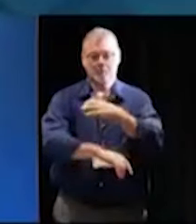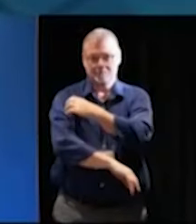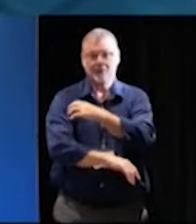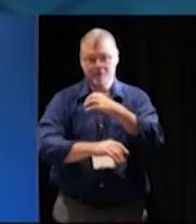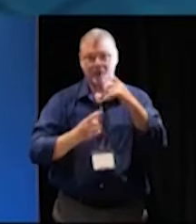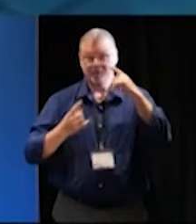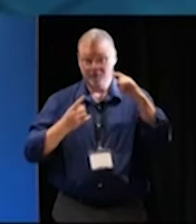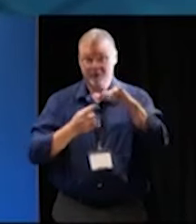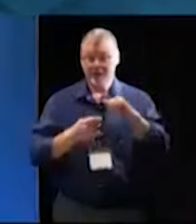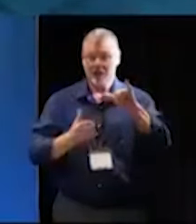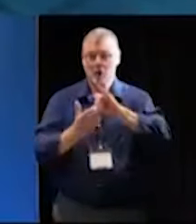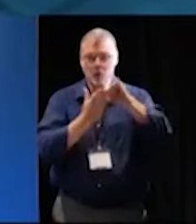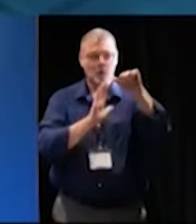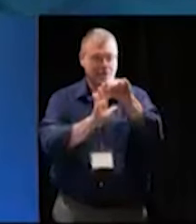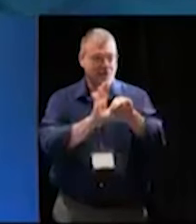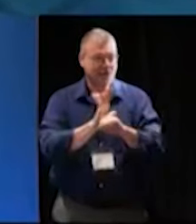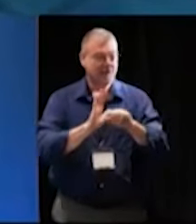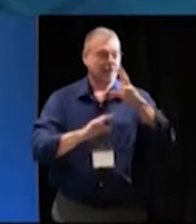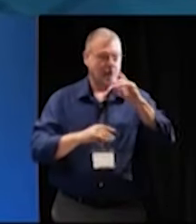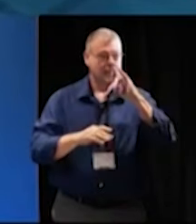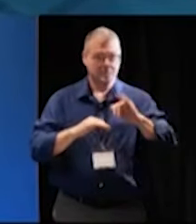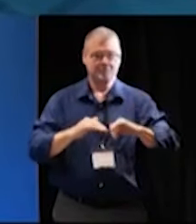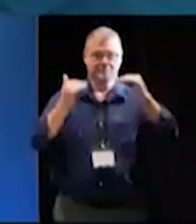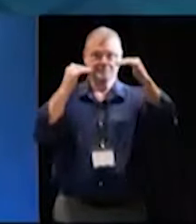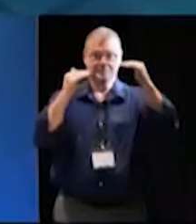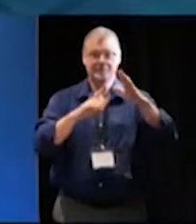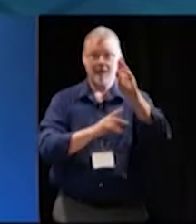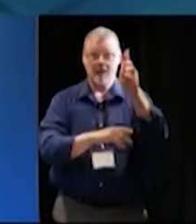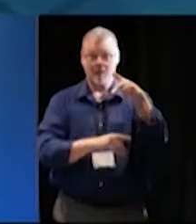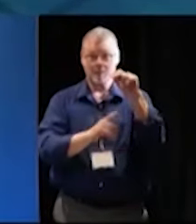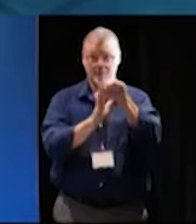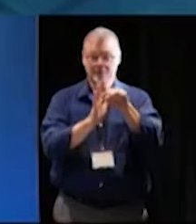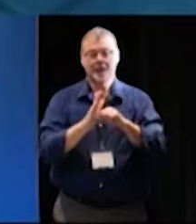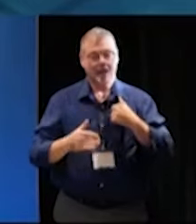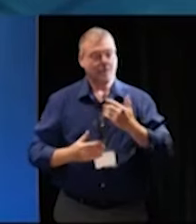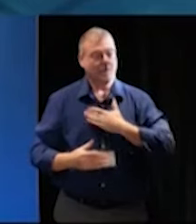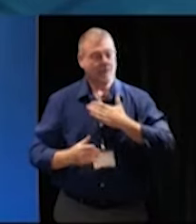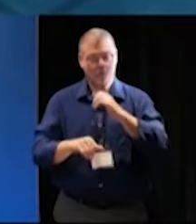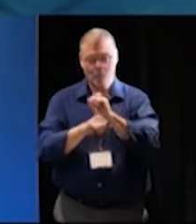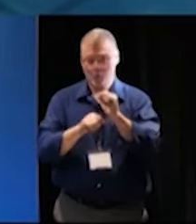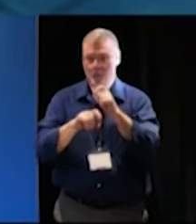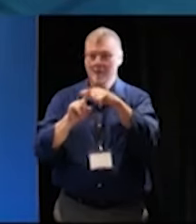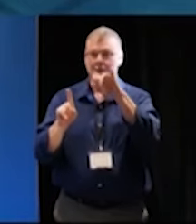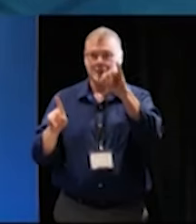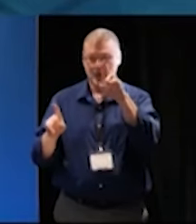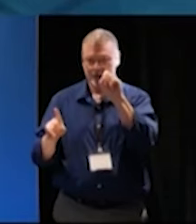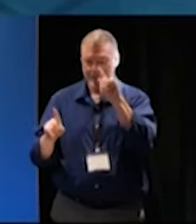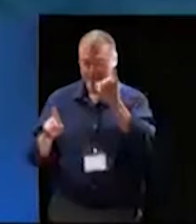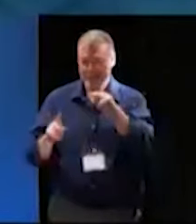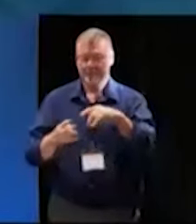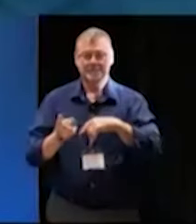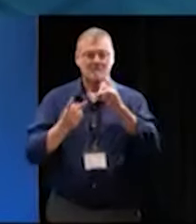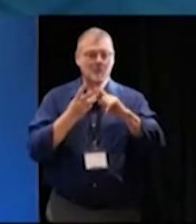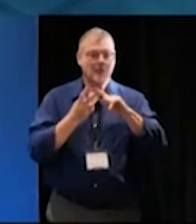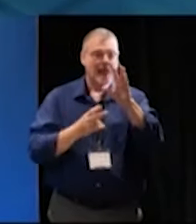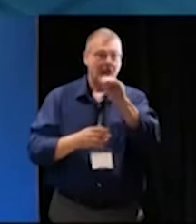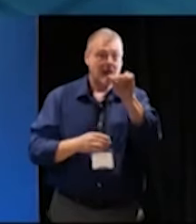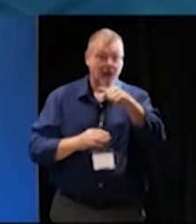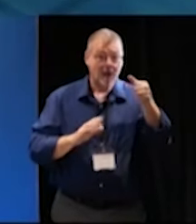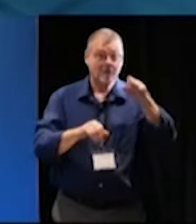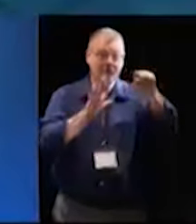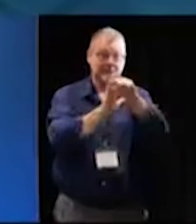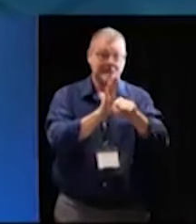for New York, totally changed the trajectory of upstate New York. And I'm really proud to work with Justin Driscoll. And we have Catherine Garcia, the director of state